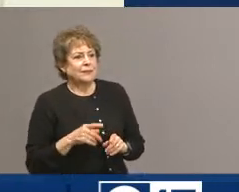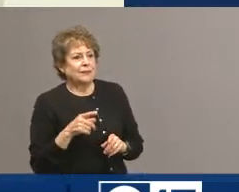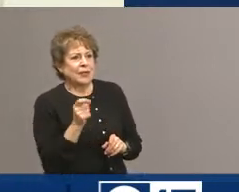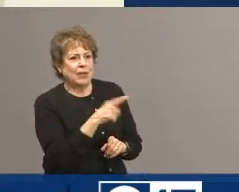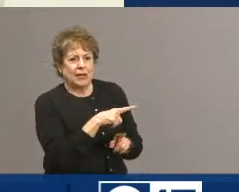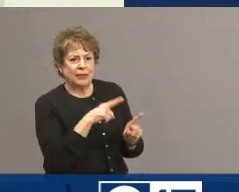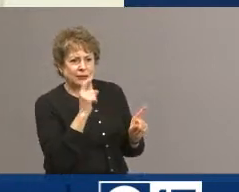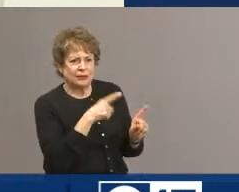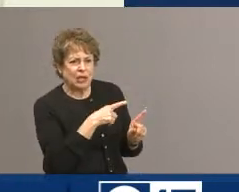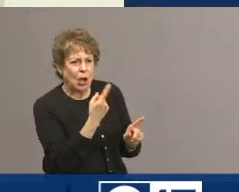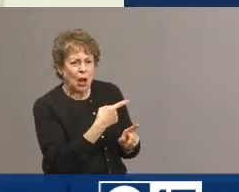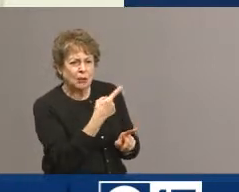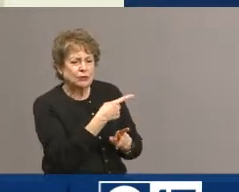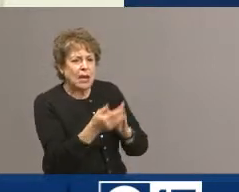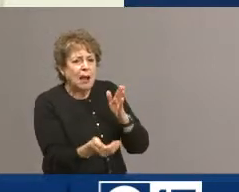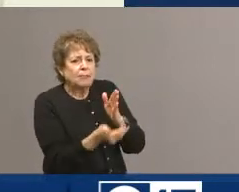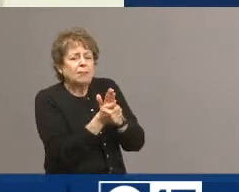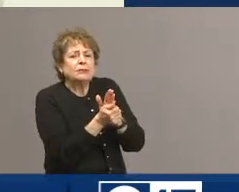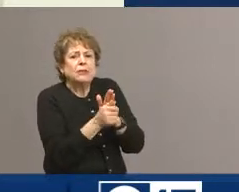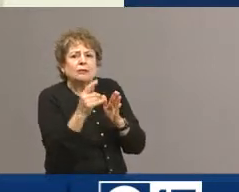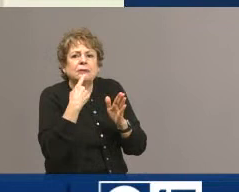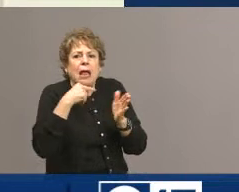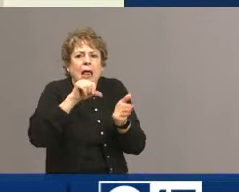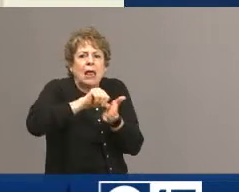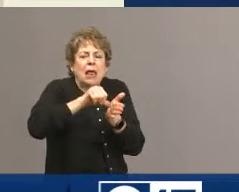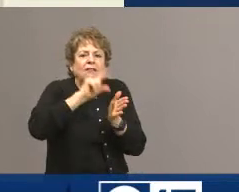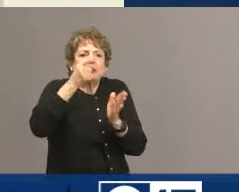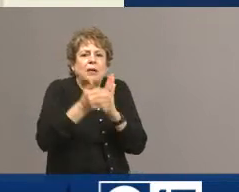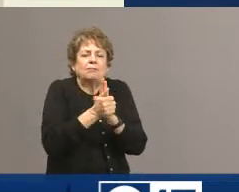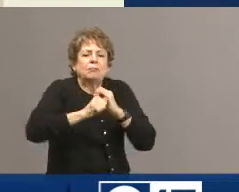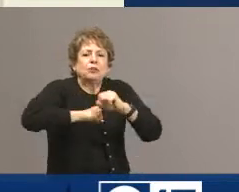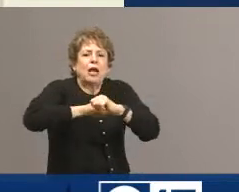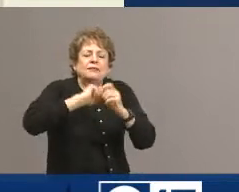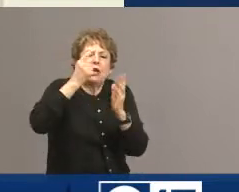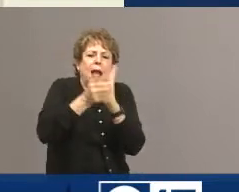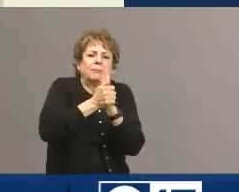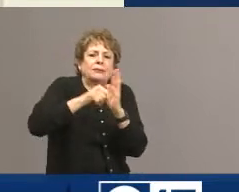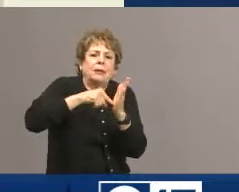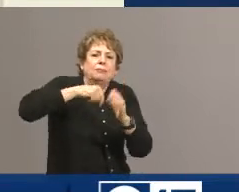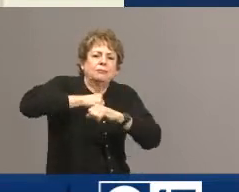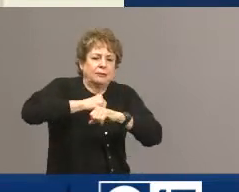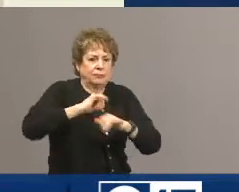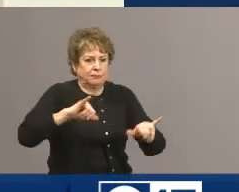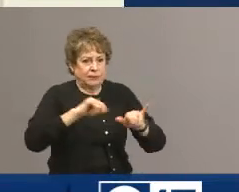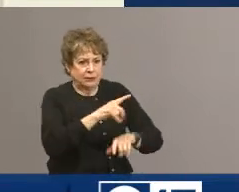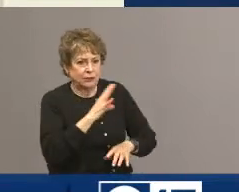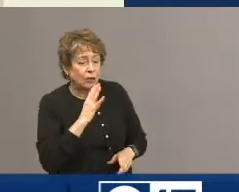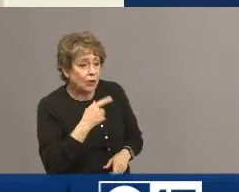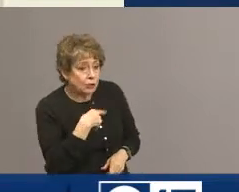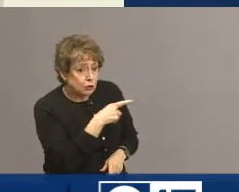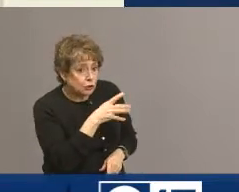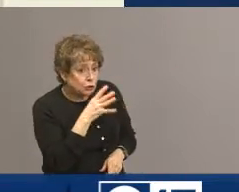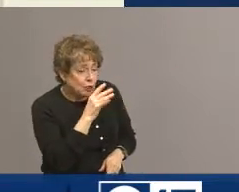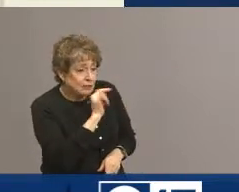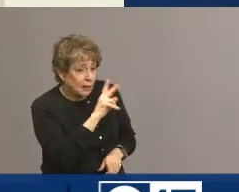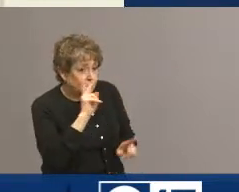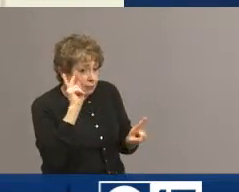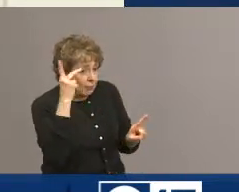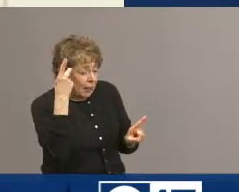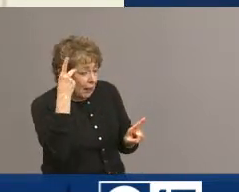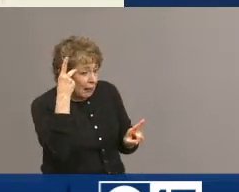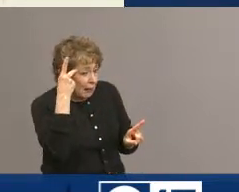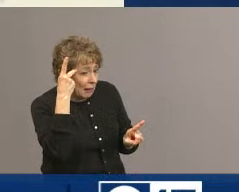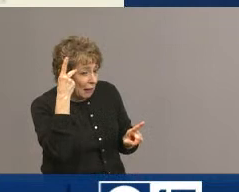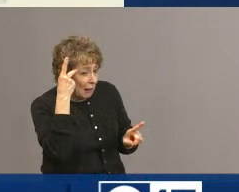political rallies and churches are not subject to the 50? The Constitution remains the supreme law of the land in